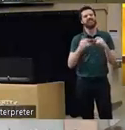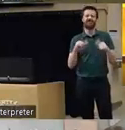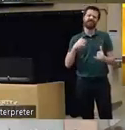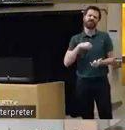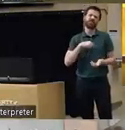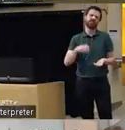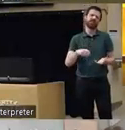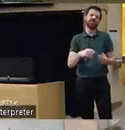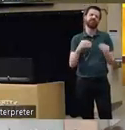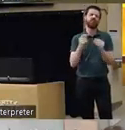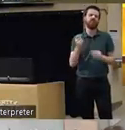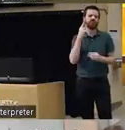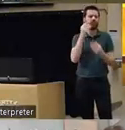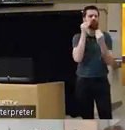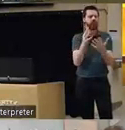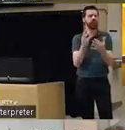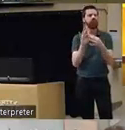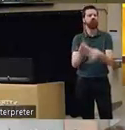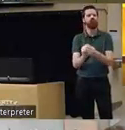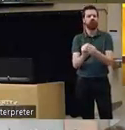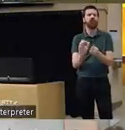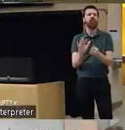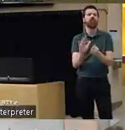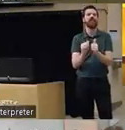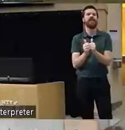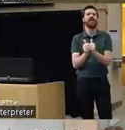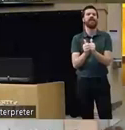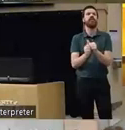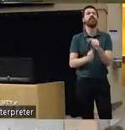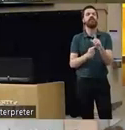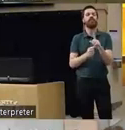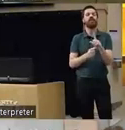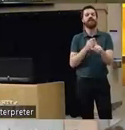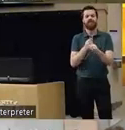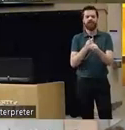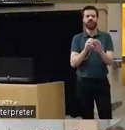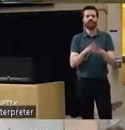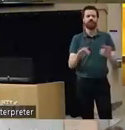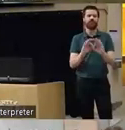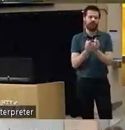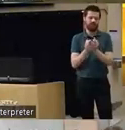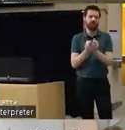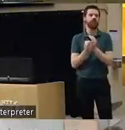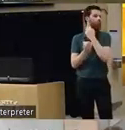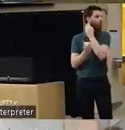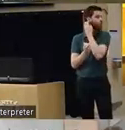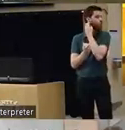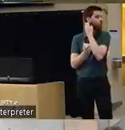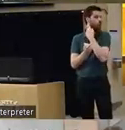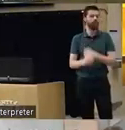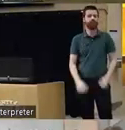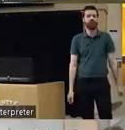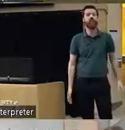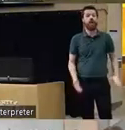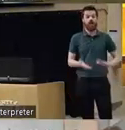more understanding and information about how this affects children and families. The operational and implementation